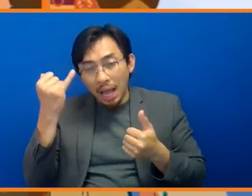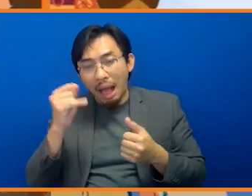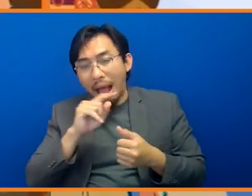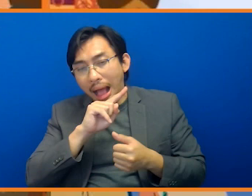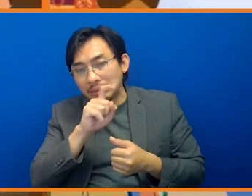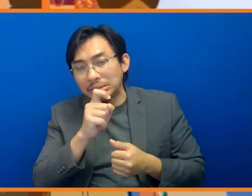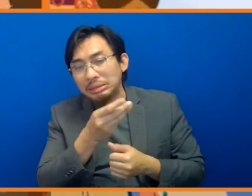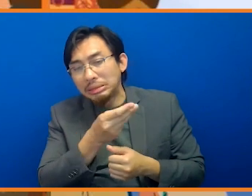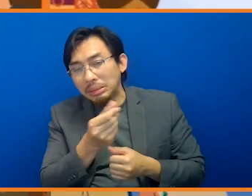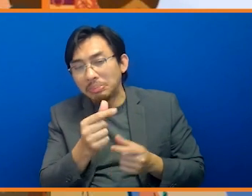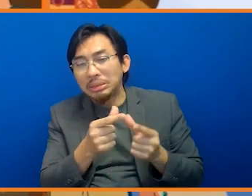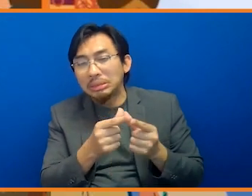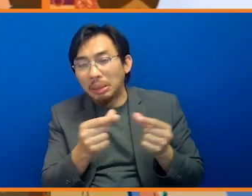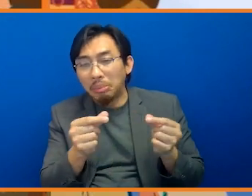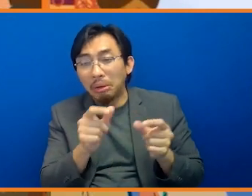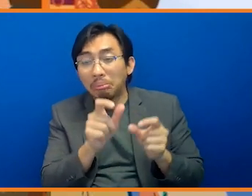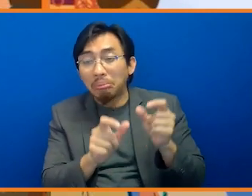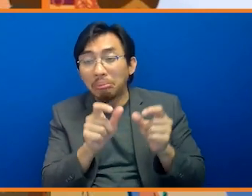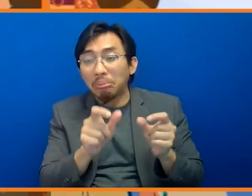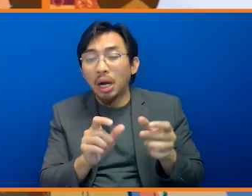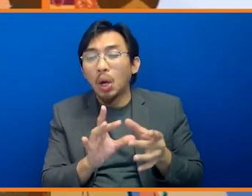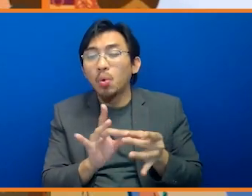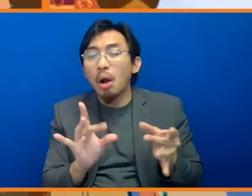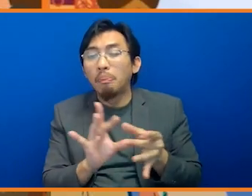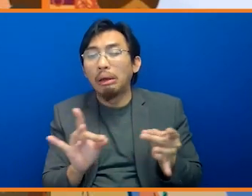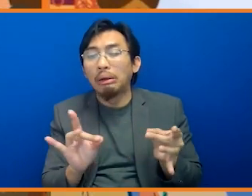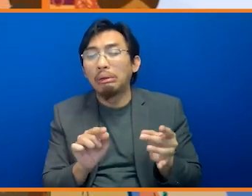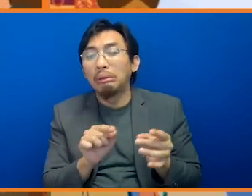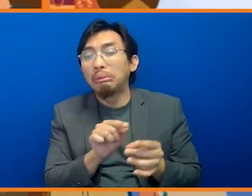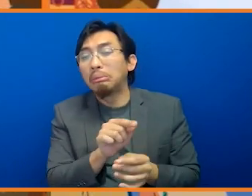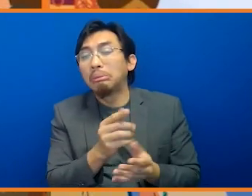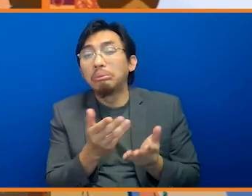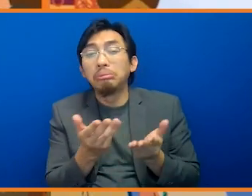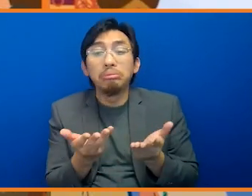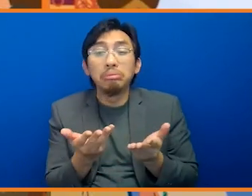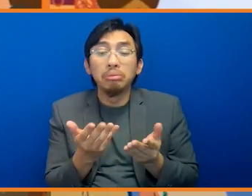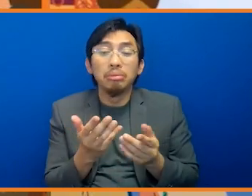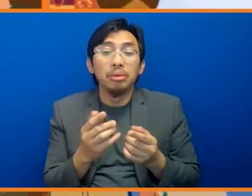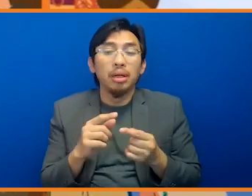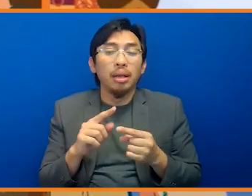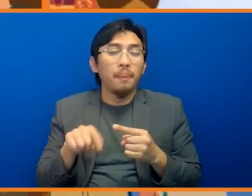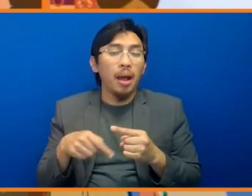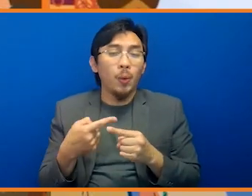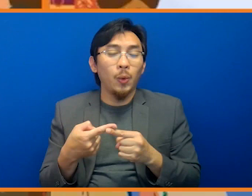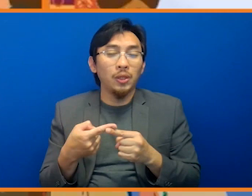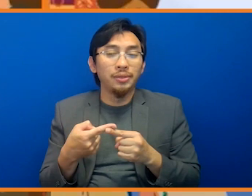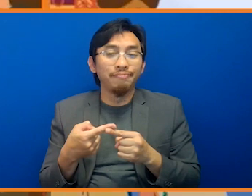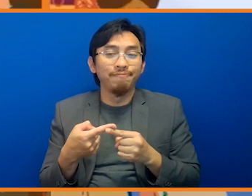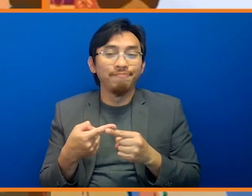some Japanese participants to comment about the